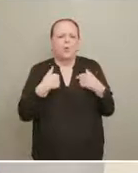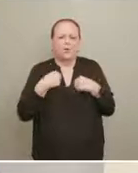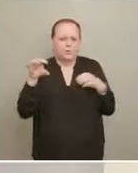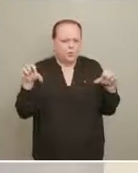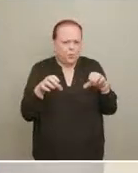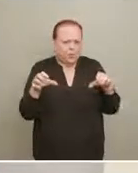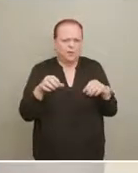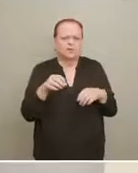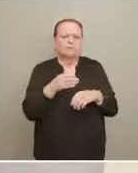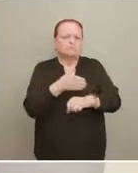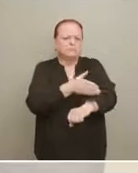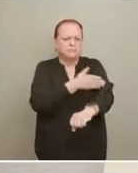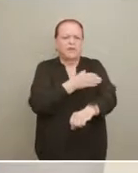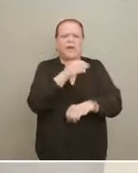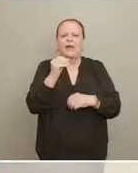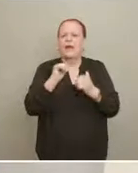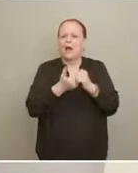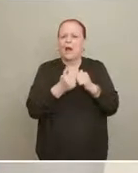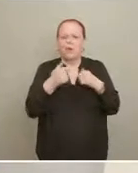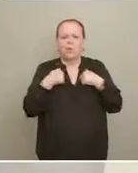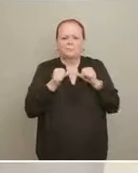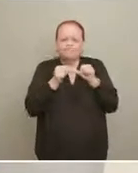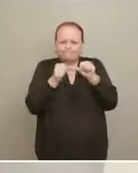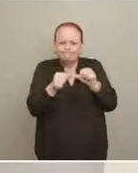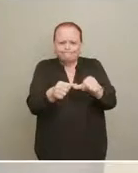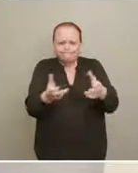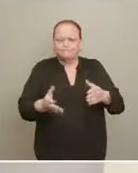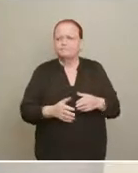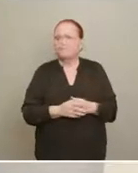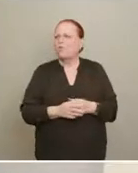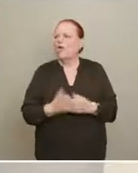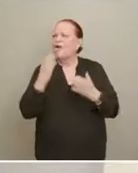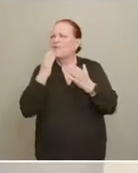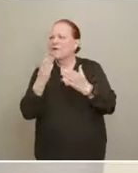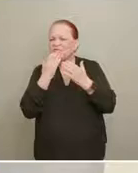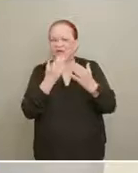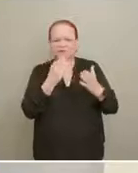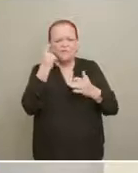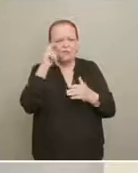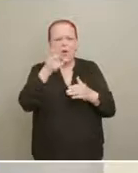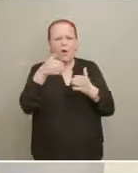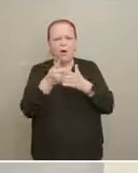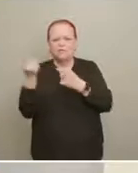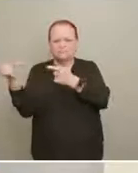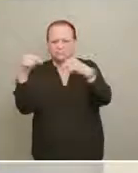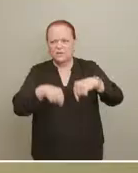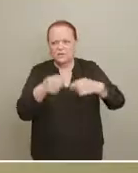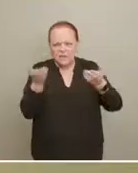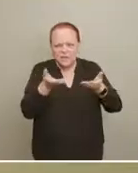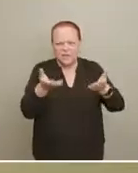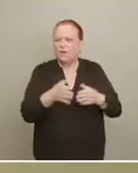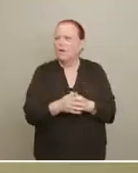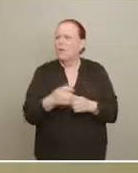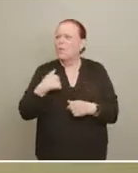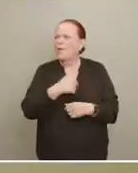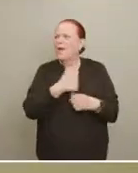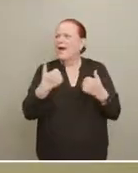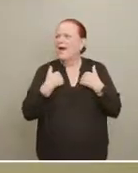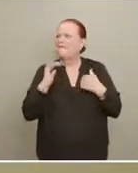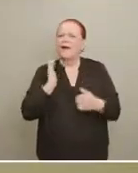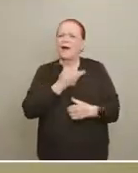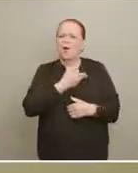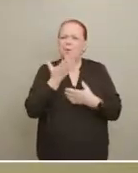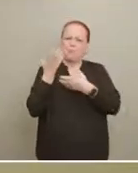how do we come into existence? Okay. Well, thank you. And thanks, everybody, for being here. And we have our